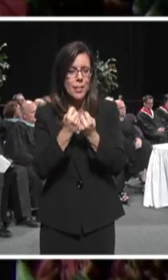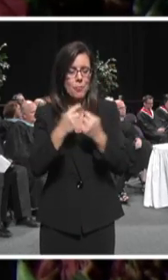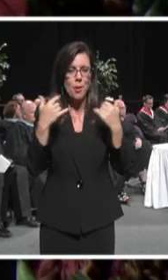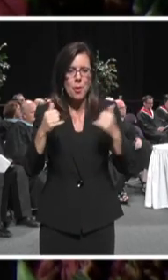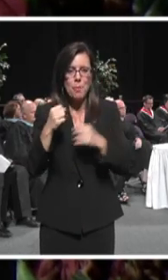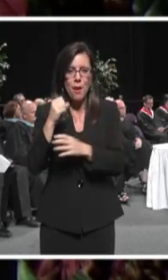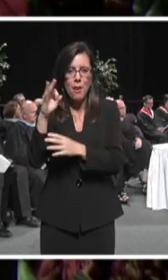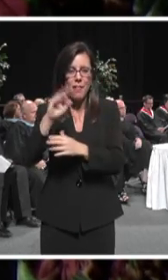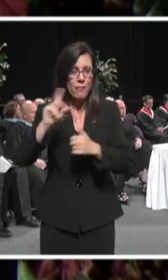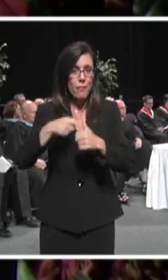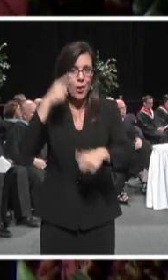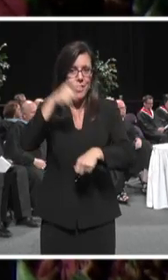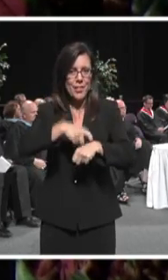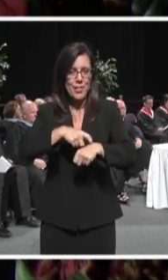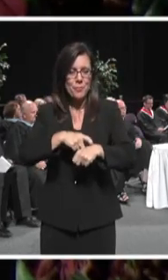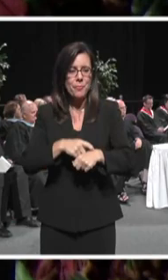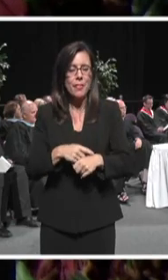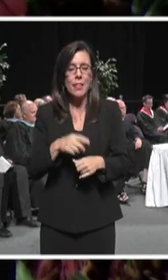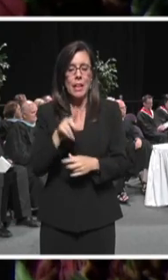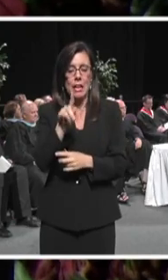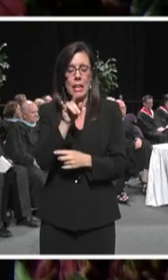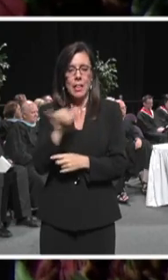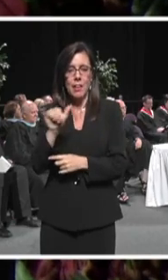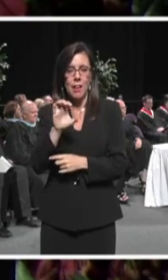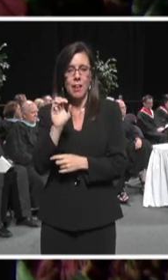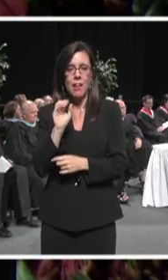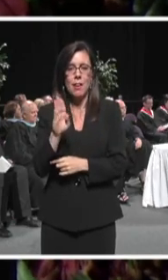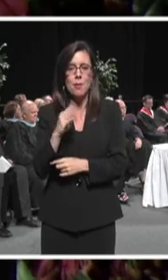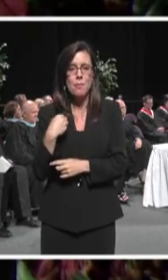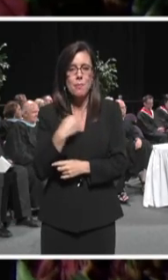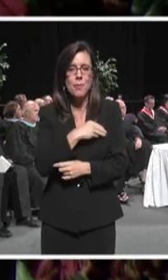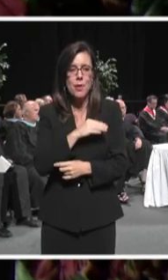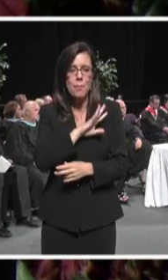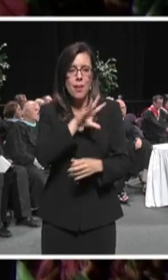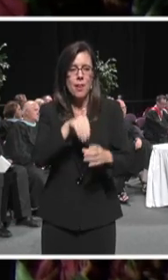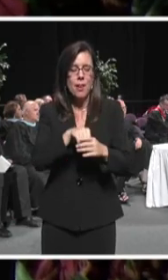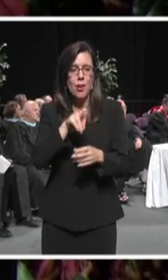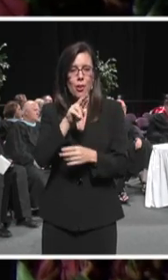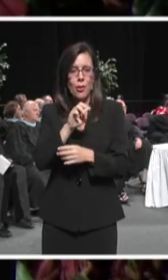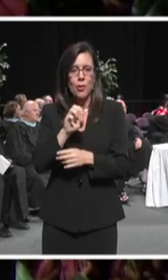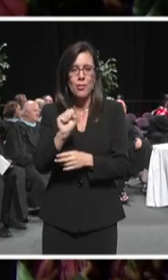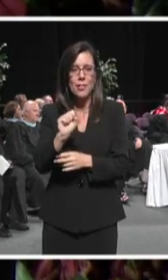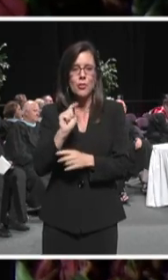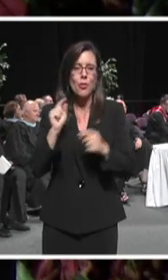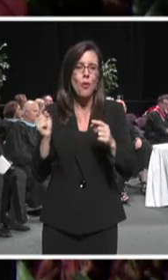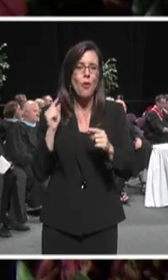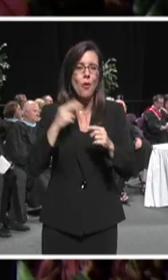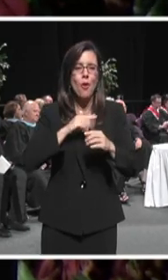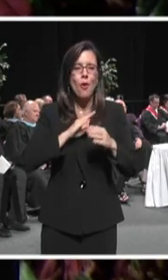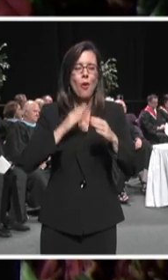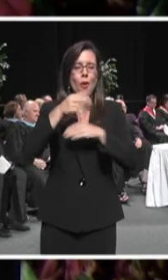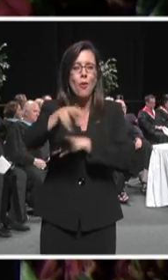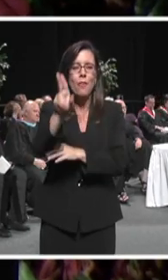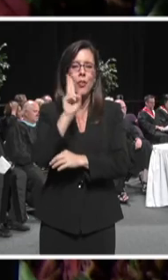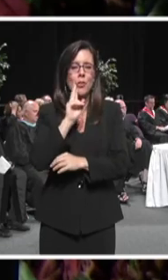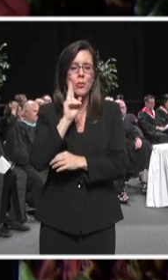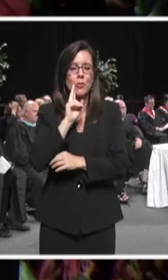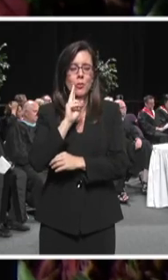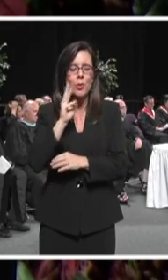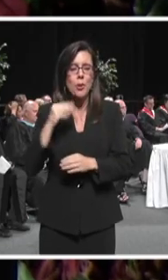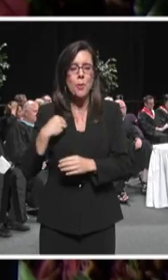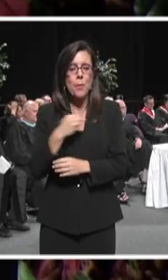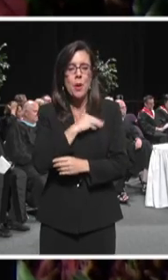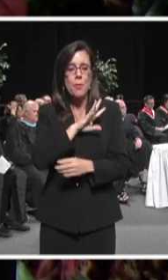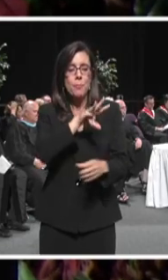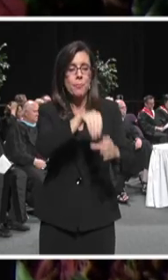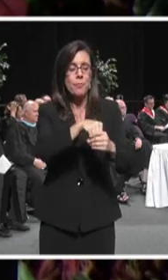playoff debut. Key Club members have been part of Reese Over Houston for the fifth year, and members have invested in excess